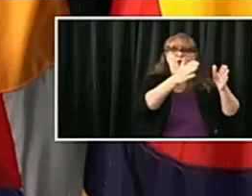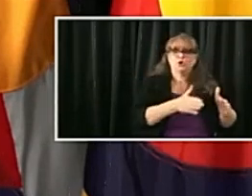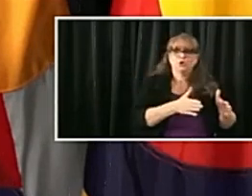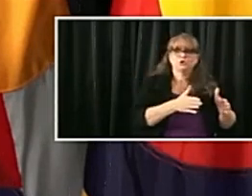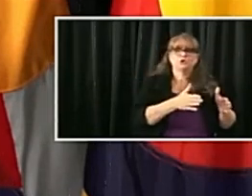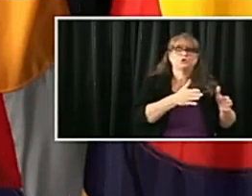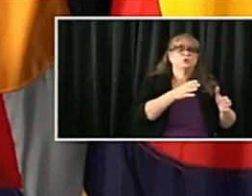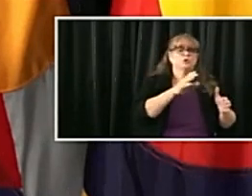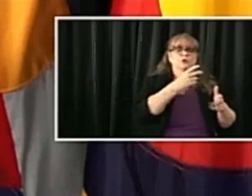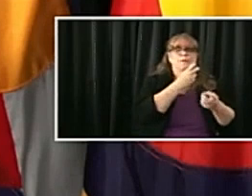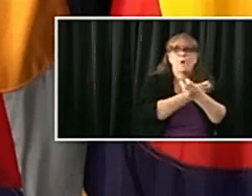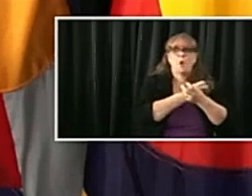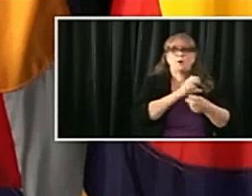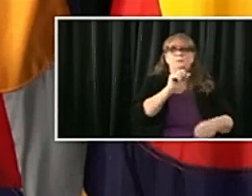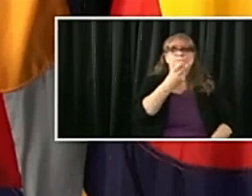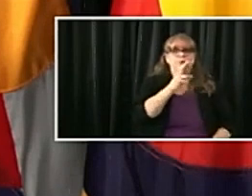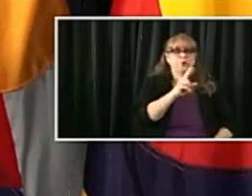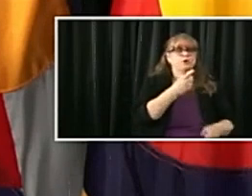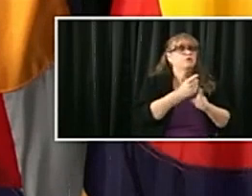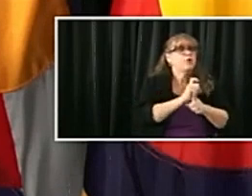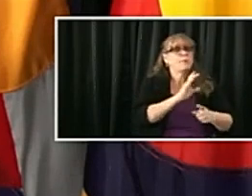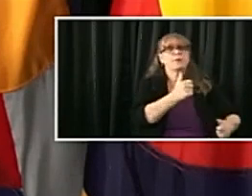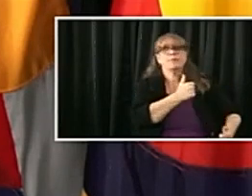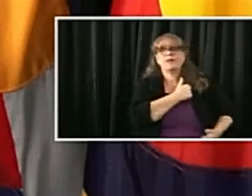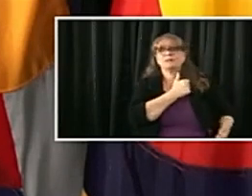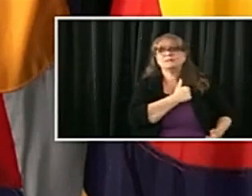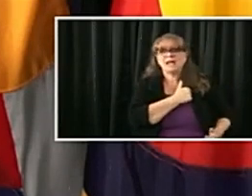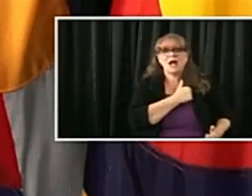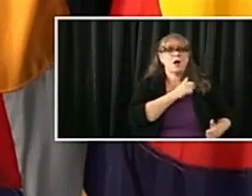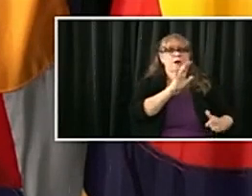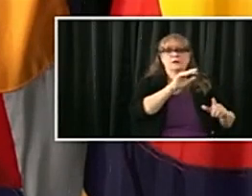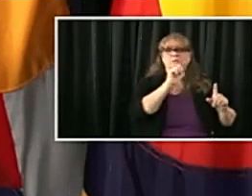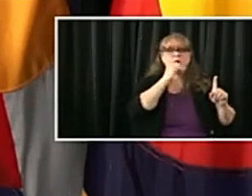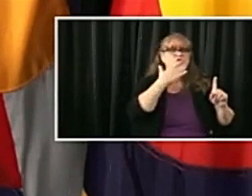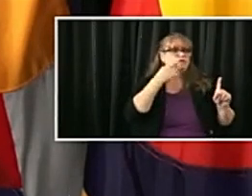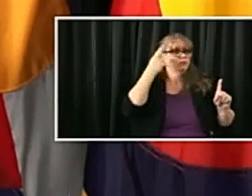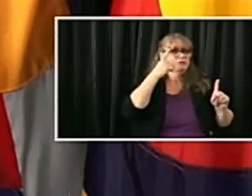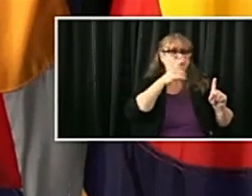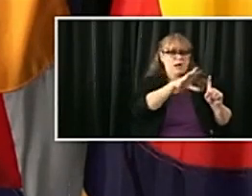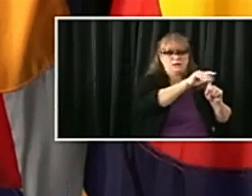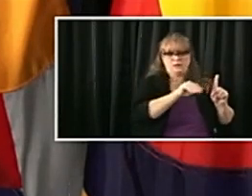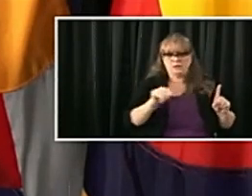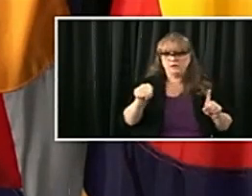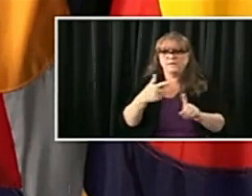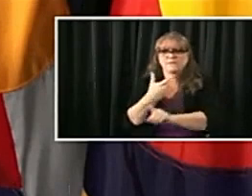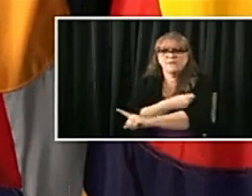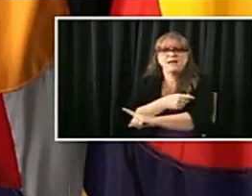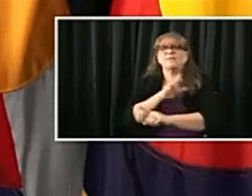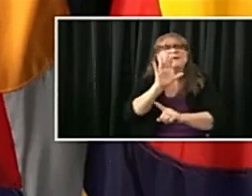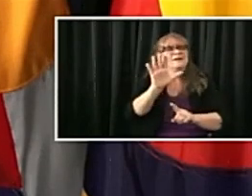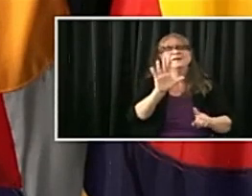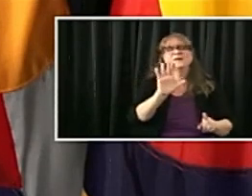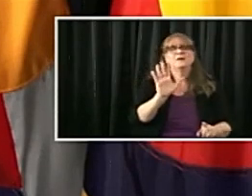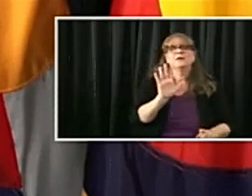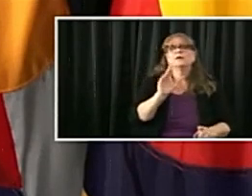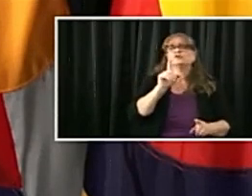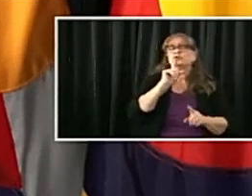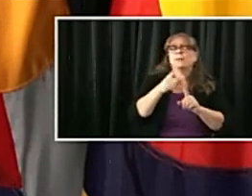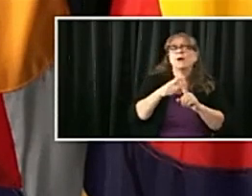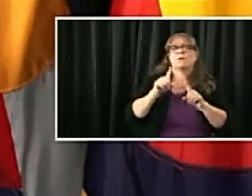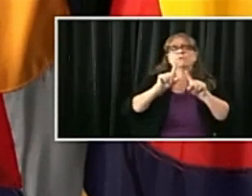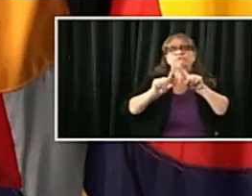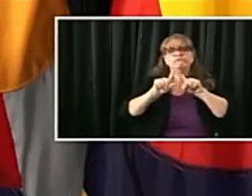70, so you can get it anyway. But pre-existing conditions that actually relate to a higher morbidity rate, all in phase 2.